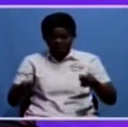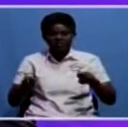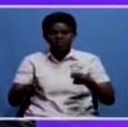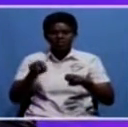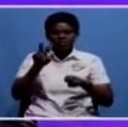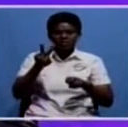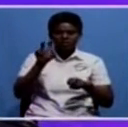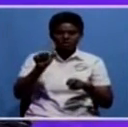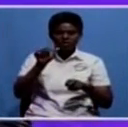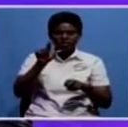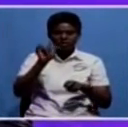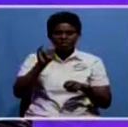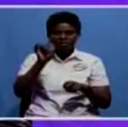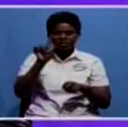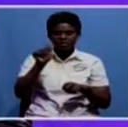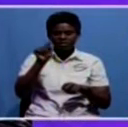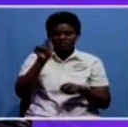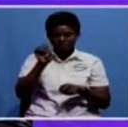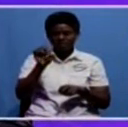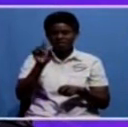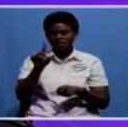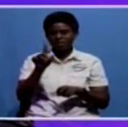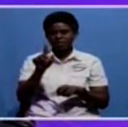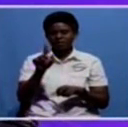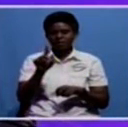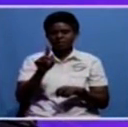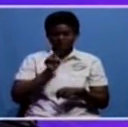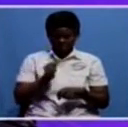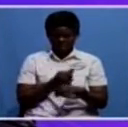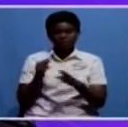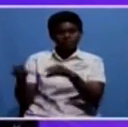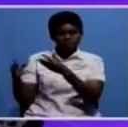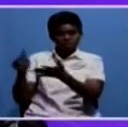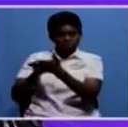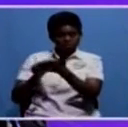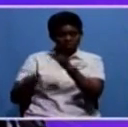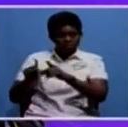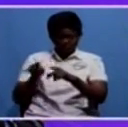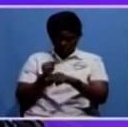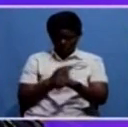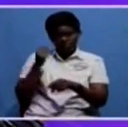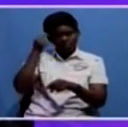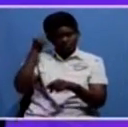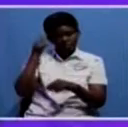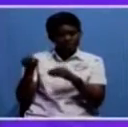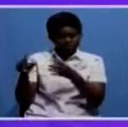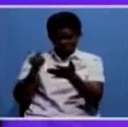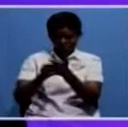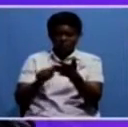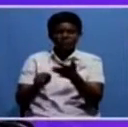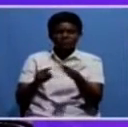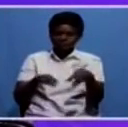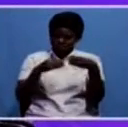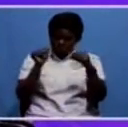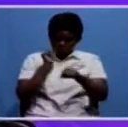validated. What we are saying is that let's not cause panic in the nation. We entrusted those people as a government. We entrusted them to do